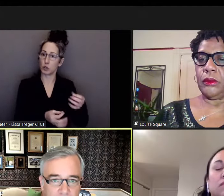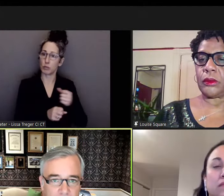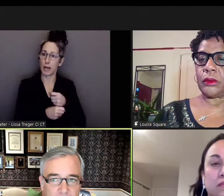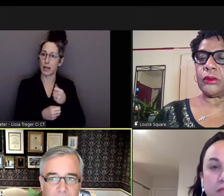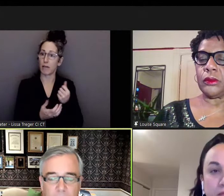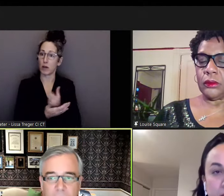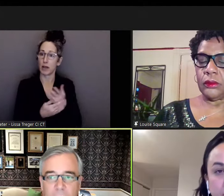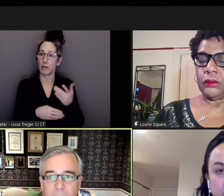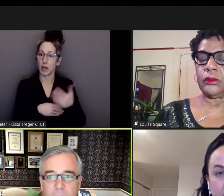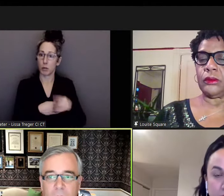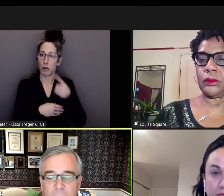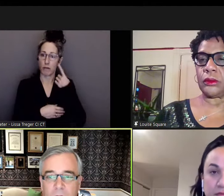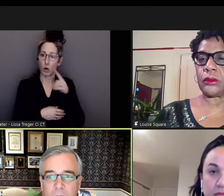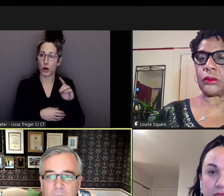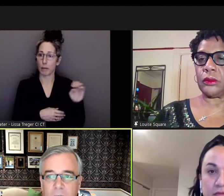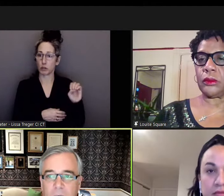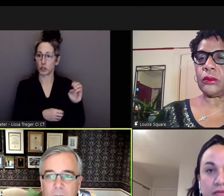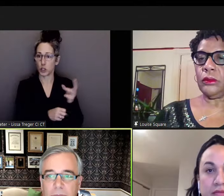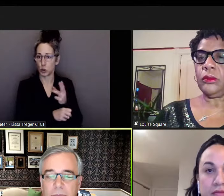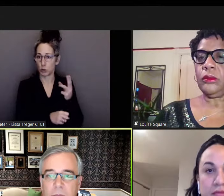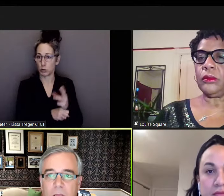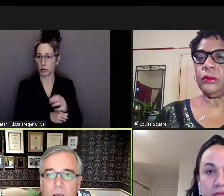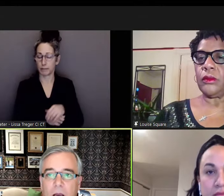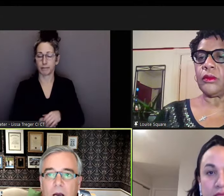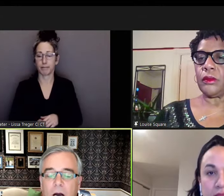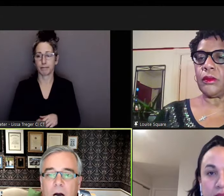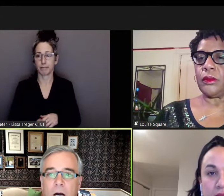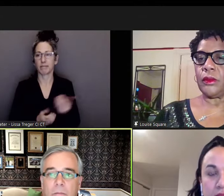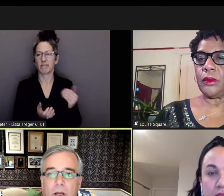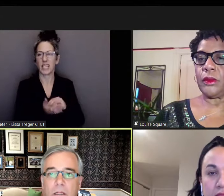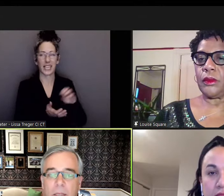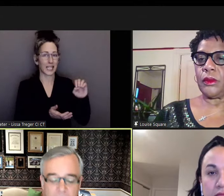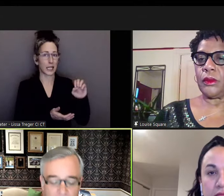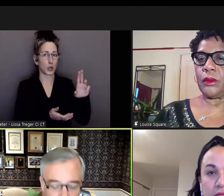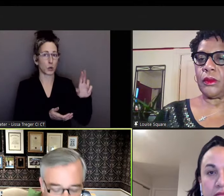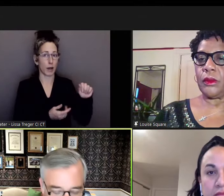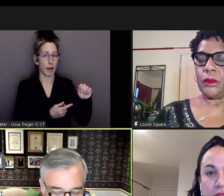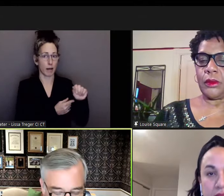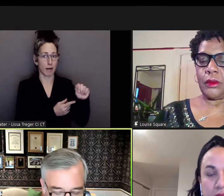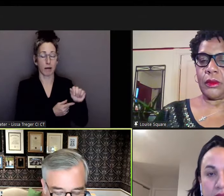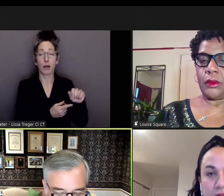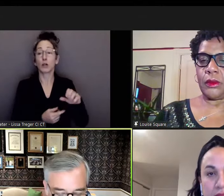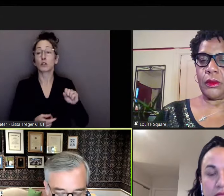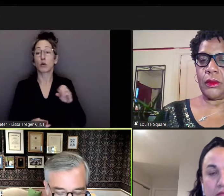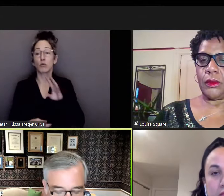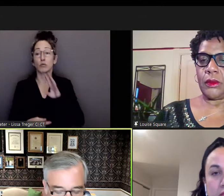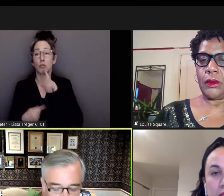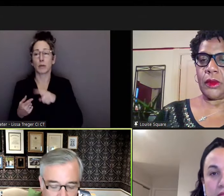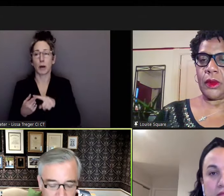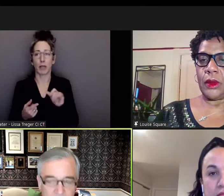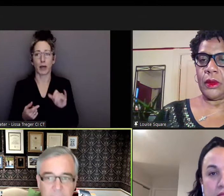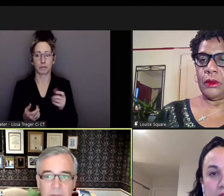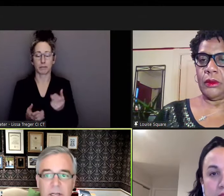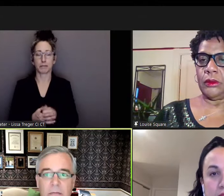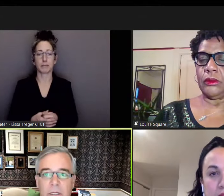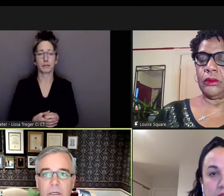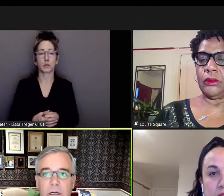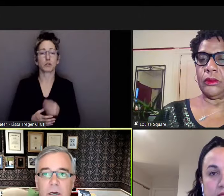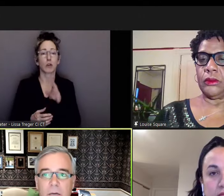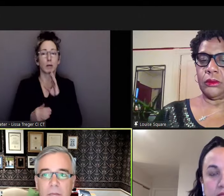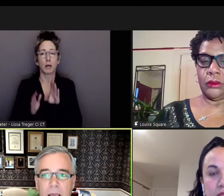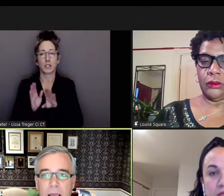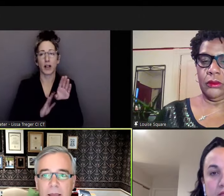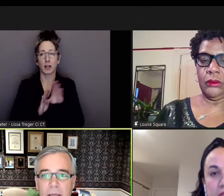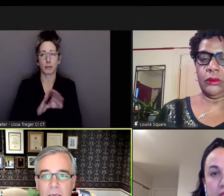emergency use, given what's going on with COVID-19. Let me talk about that a little bit, about the speed of